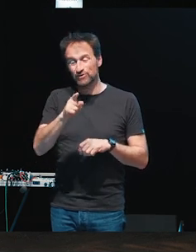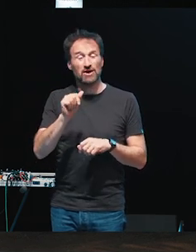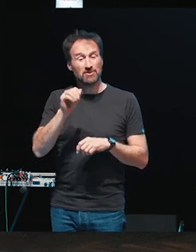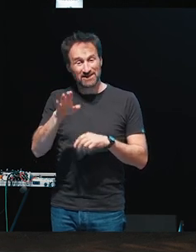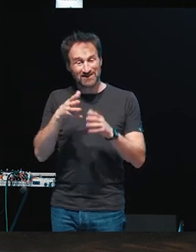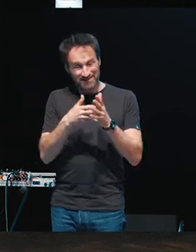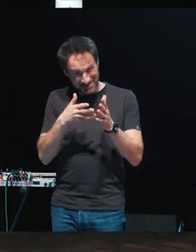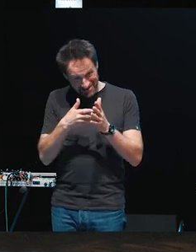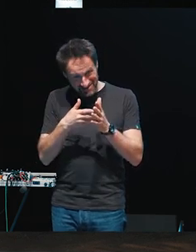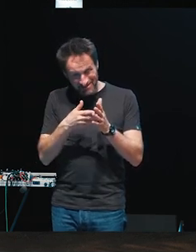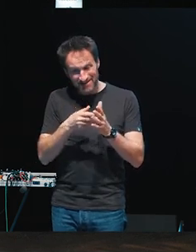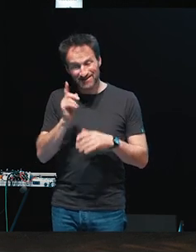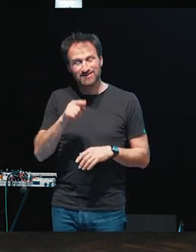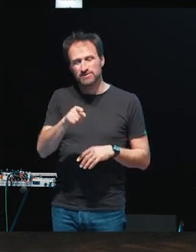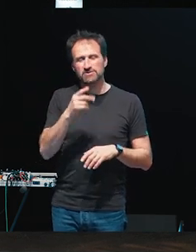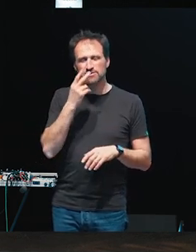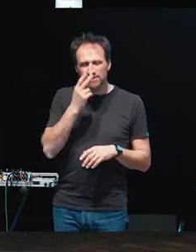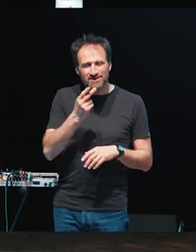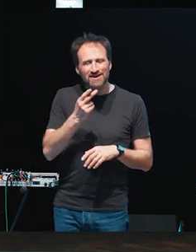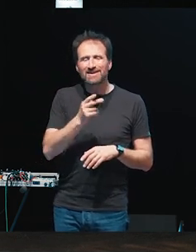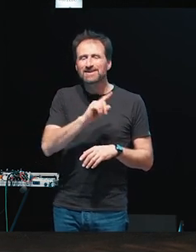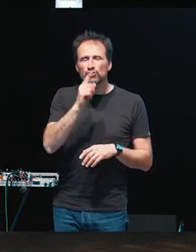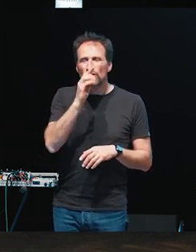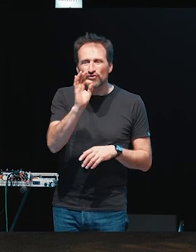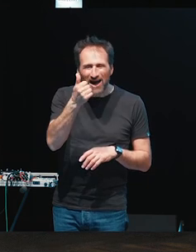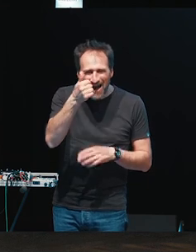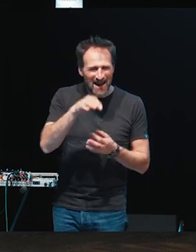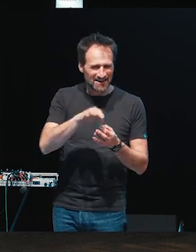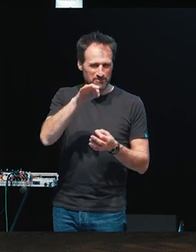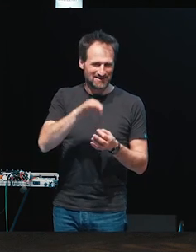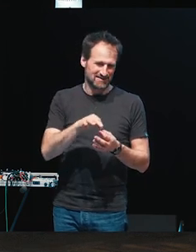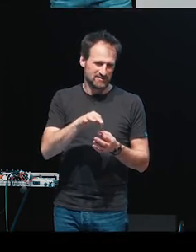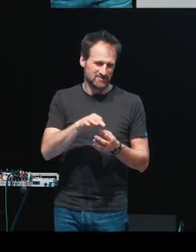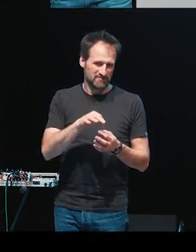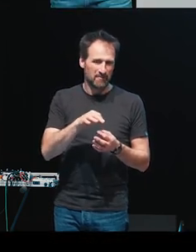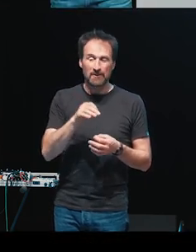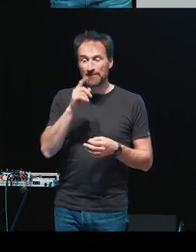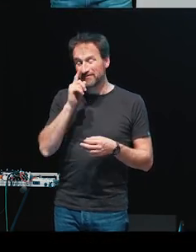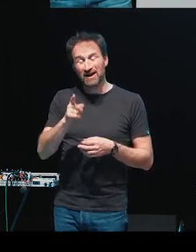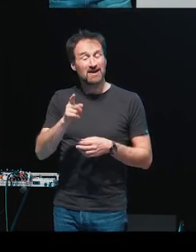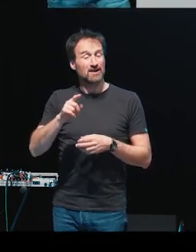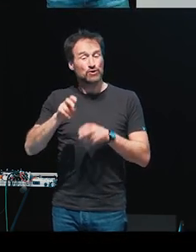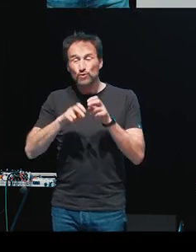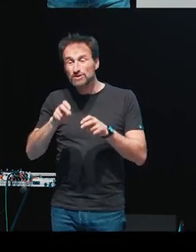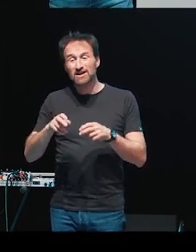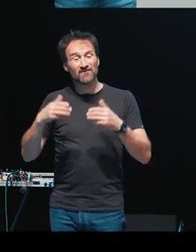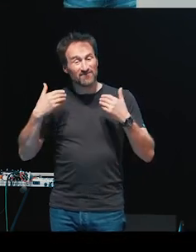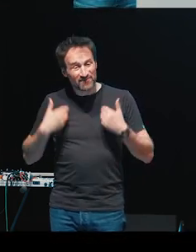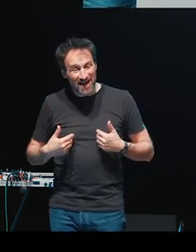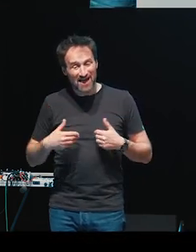funnel. And don't do it just for one particular metric, because everywhere the user behaves very differently.